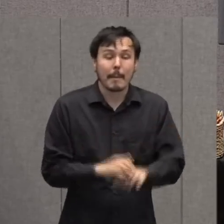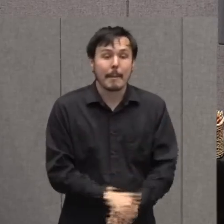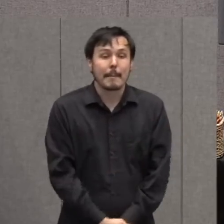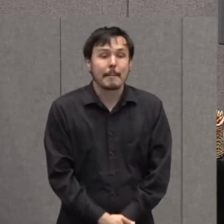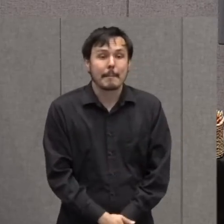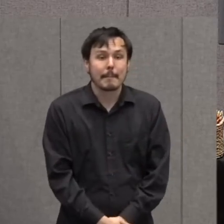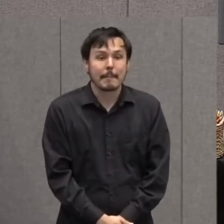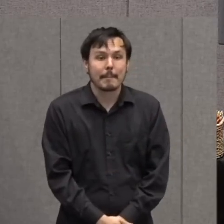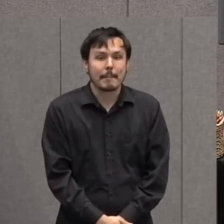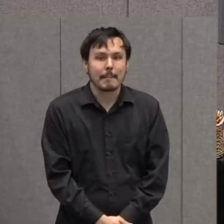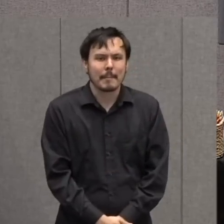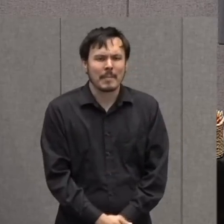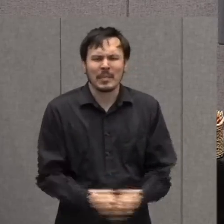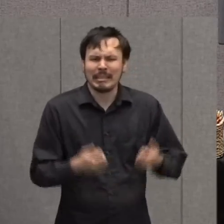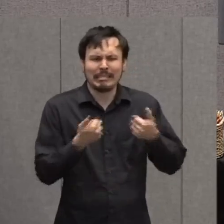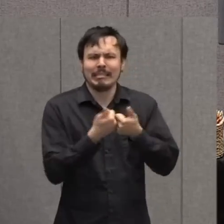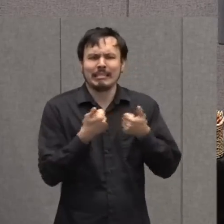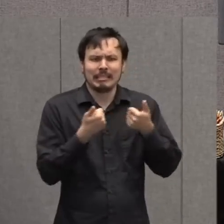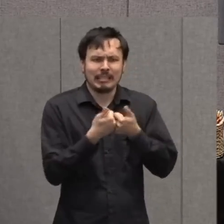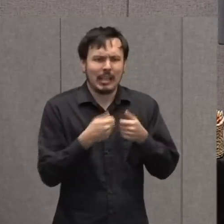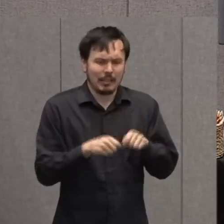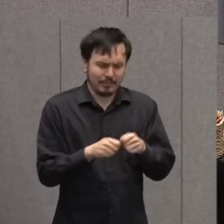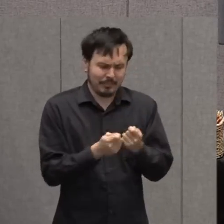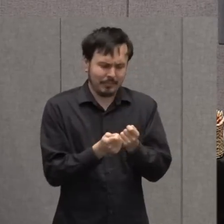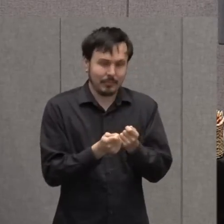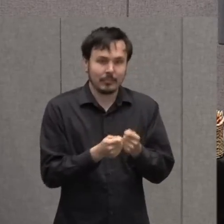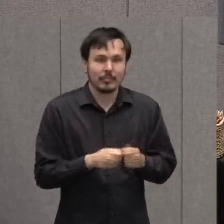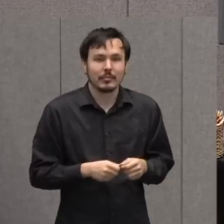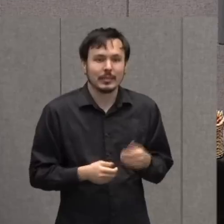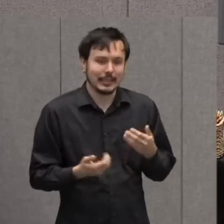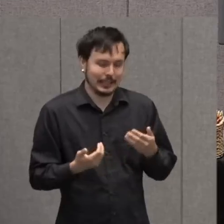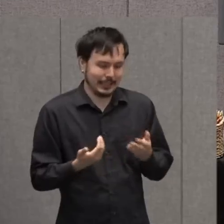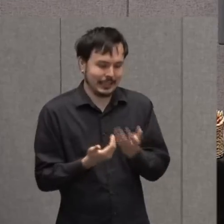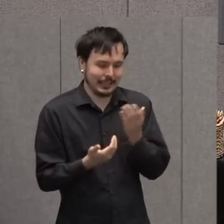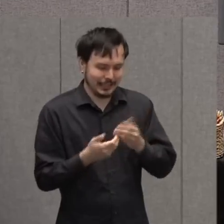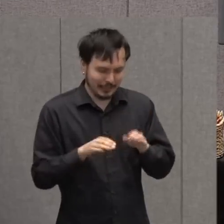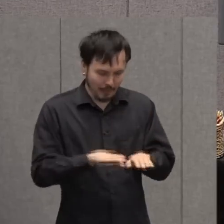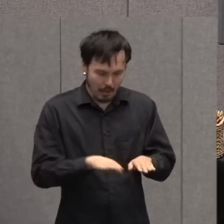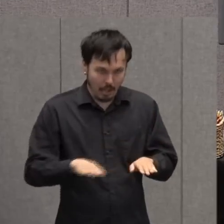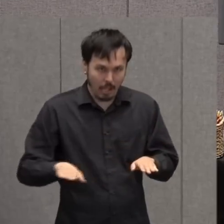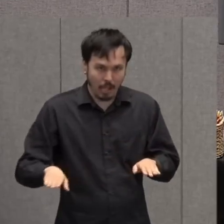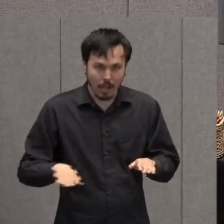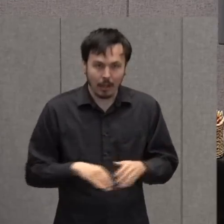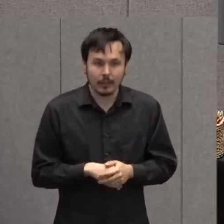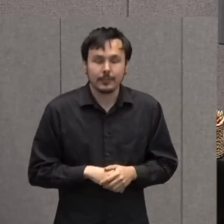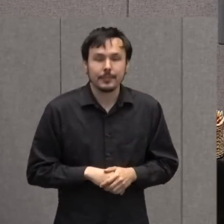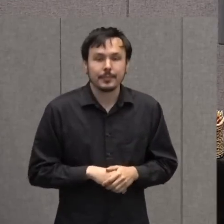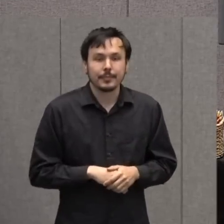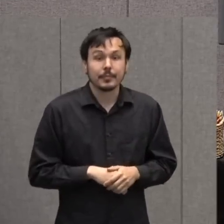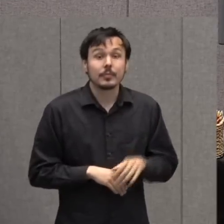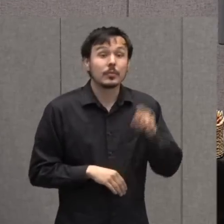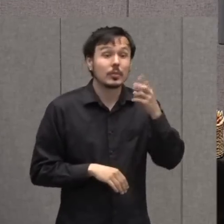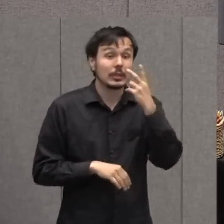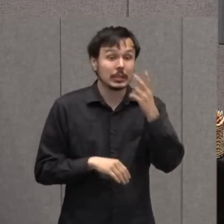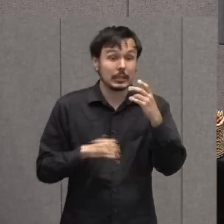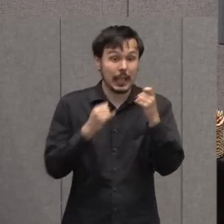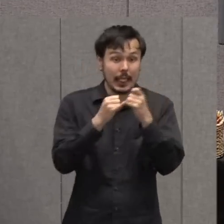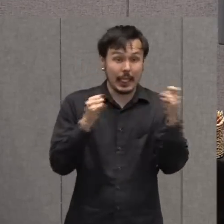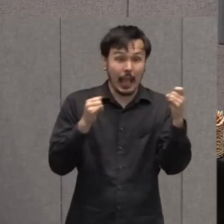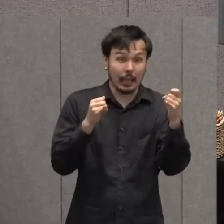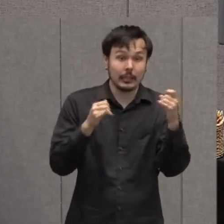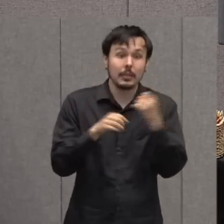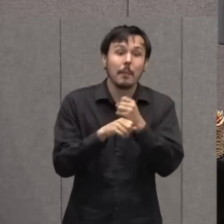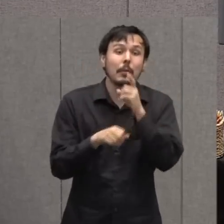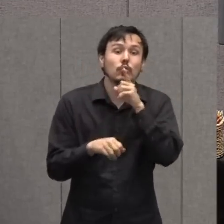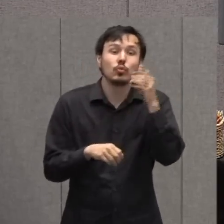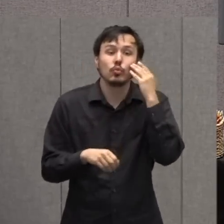I have a hard time holding these. It's I easier do if you too. lay them down. it is, and so that way, now look, this has a line, so when you make your cards, do